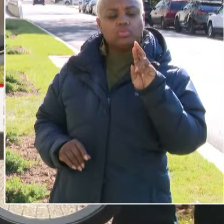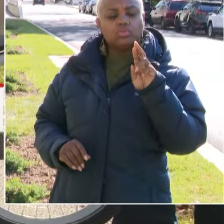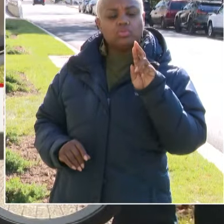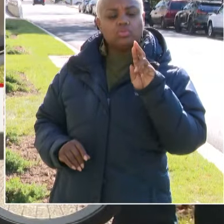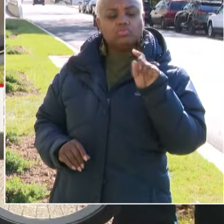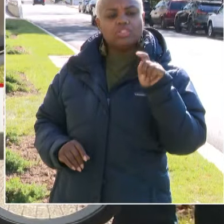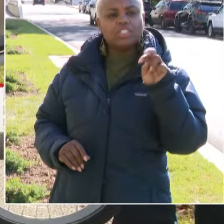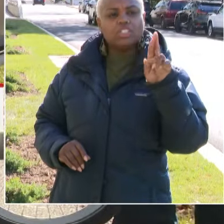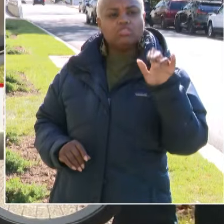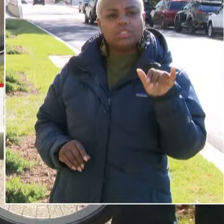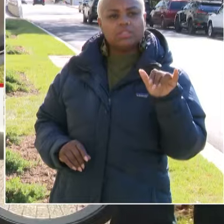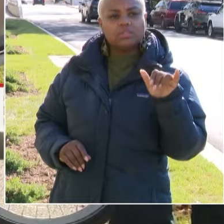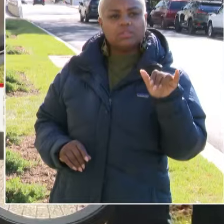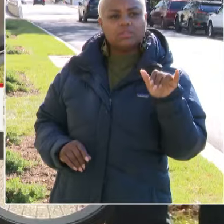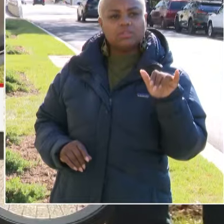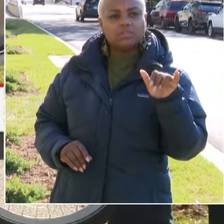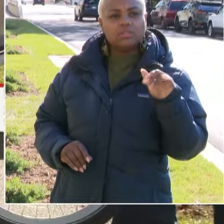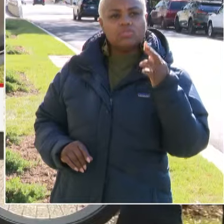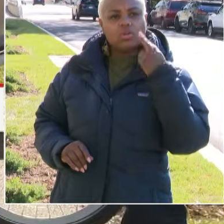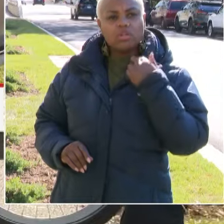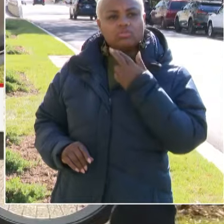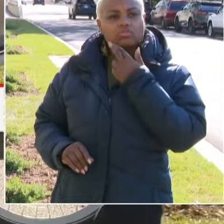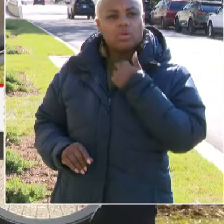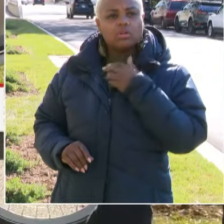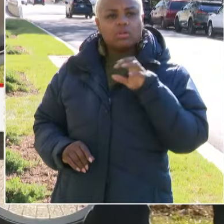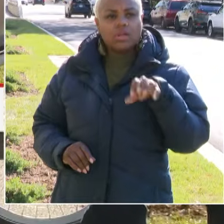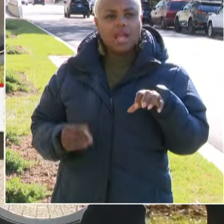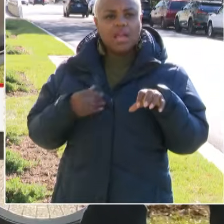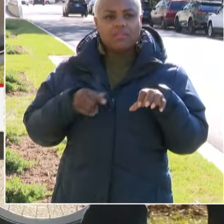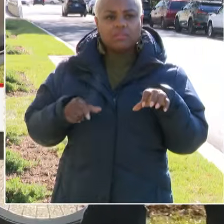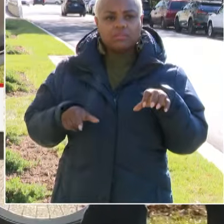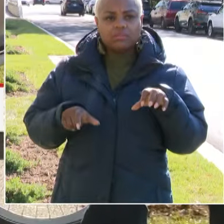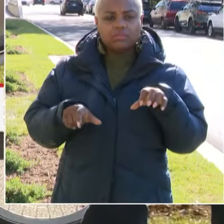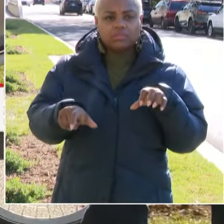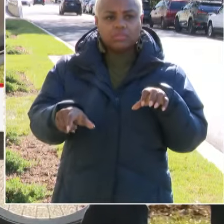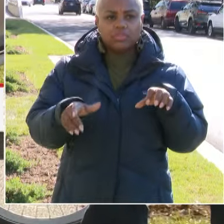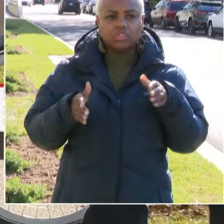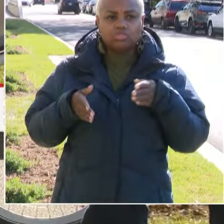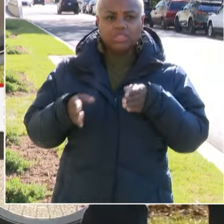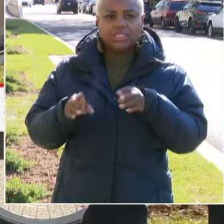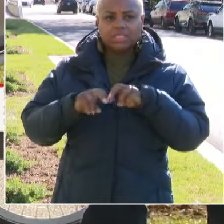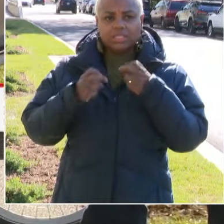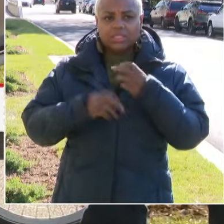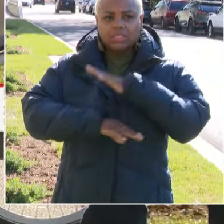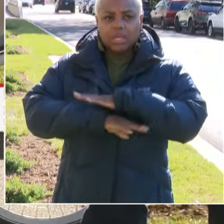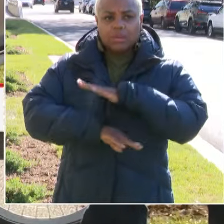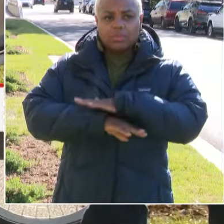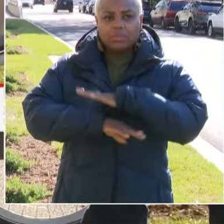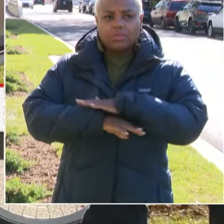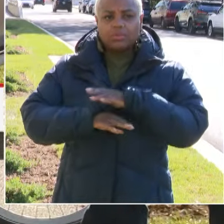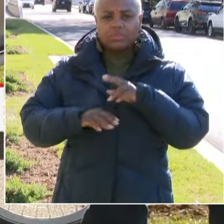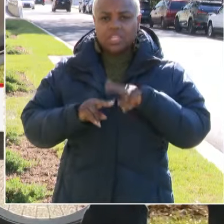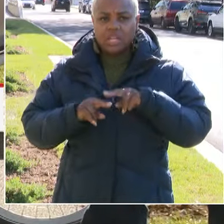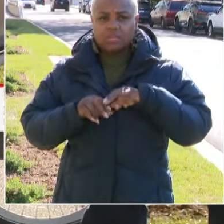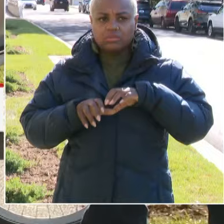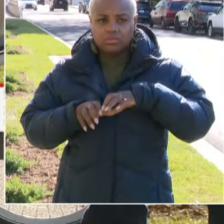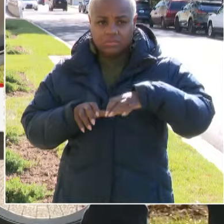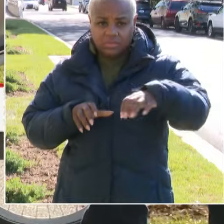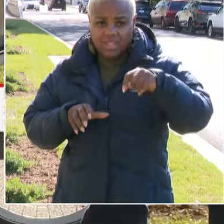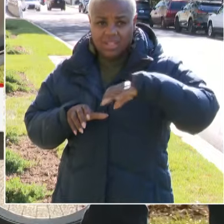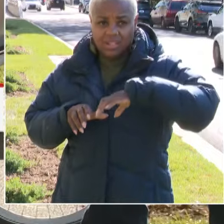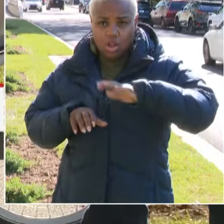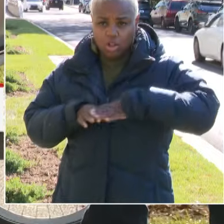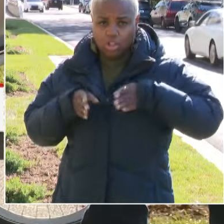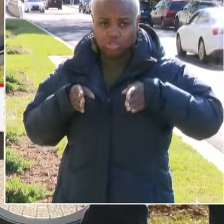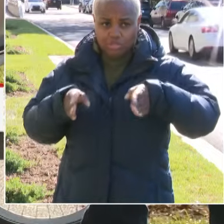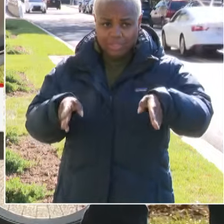administration, if DDOT is locked into the numbers, the cost, and the timeline that we're seeing right now, or